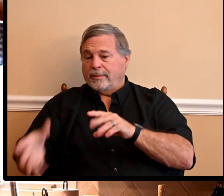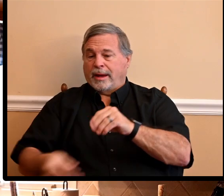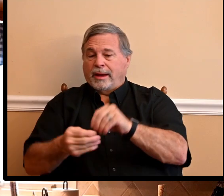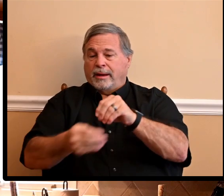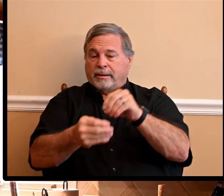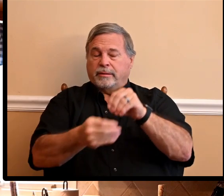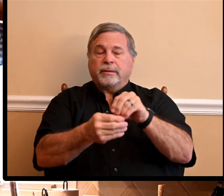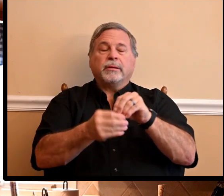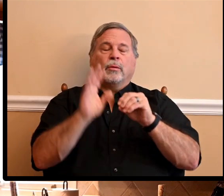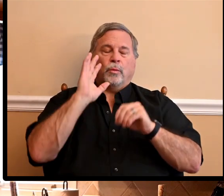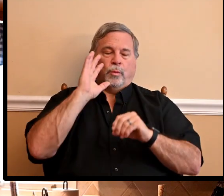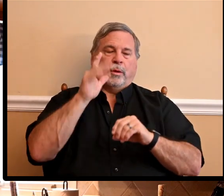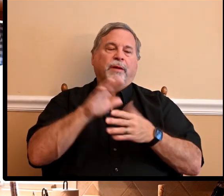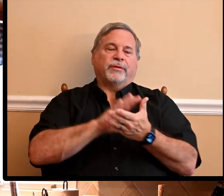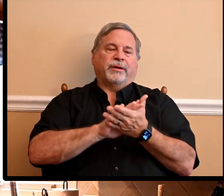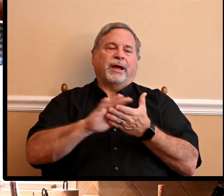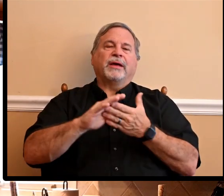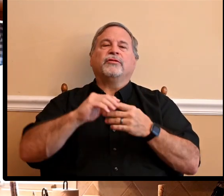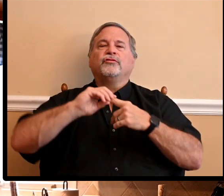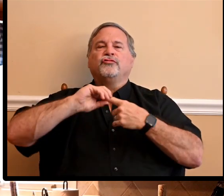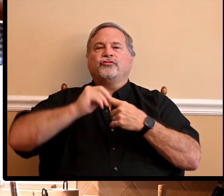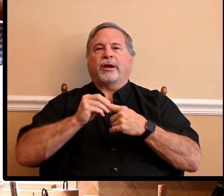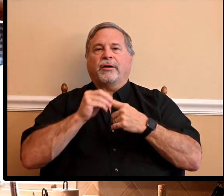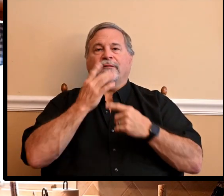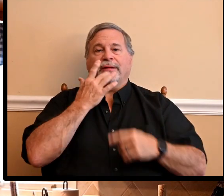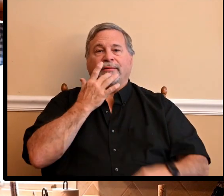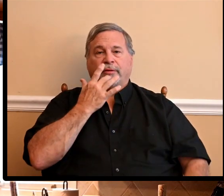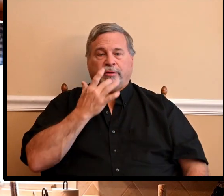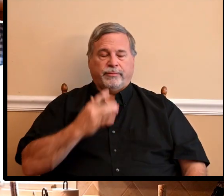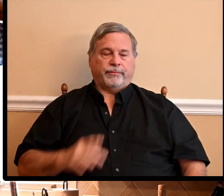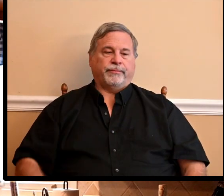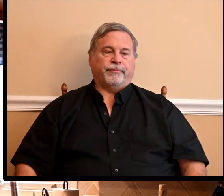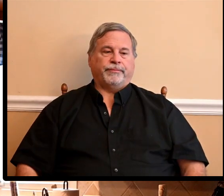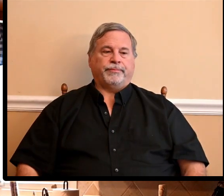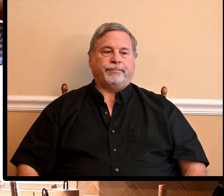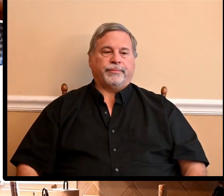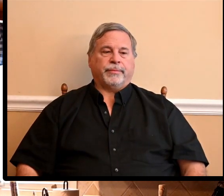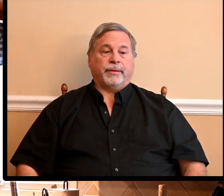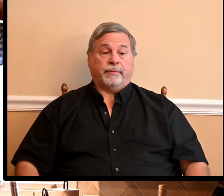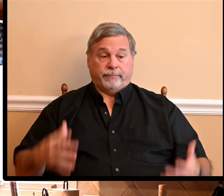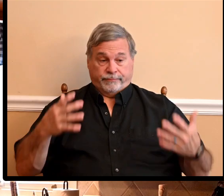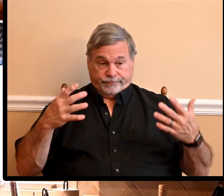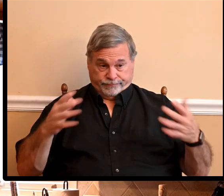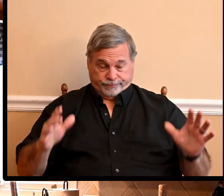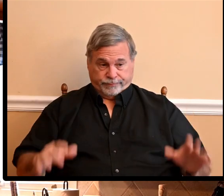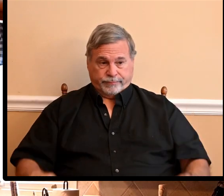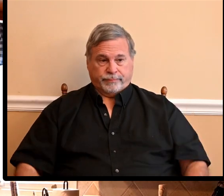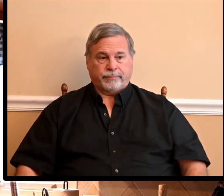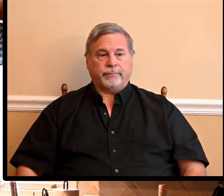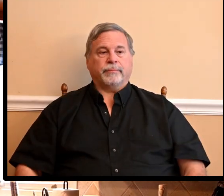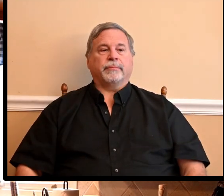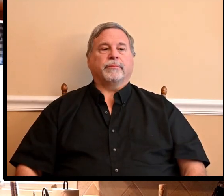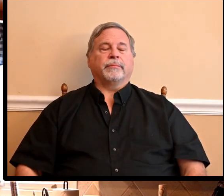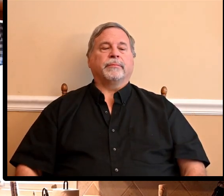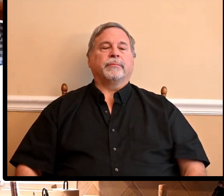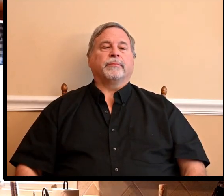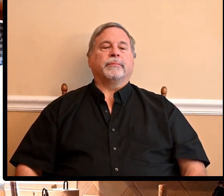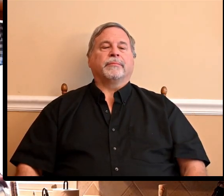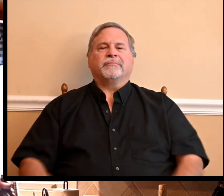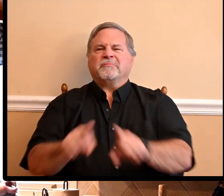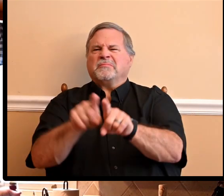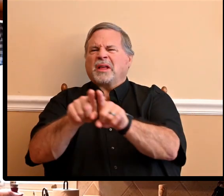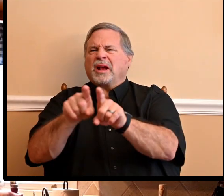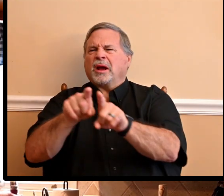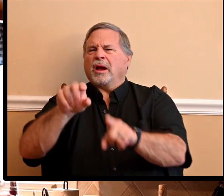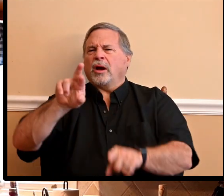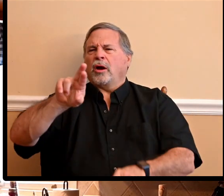filling that we're putting on it, it's just going to have that nice cherry flavor. So now that we've coated that, kind of like what